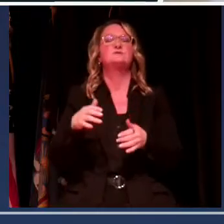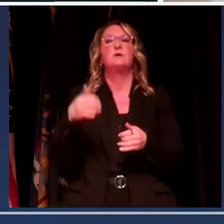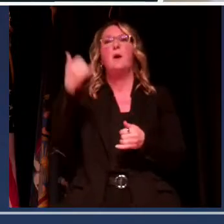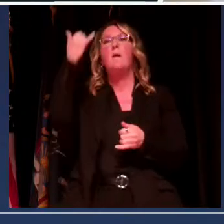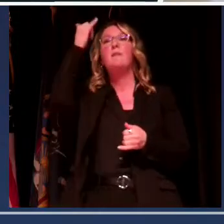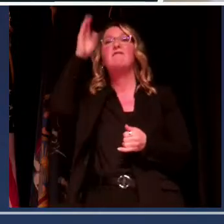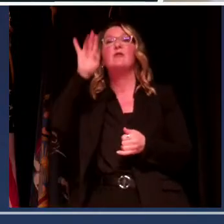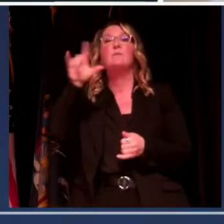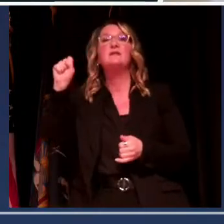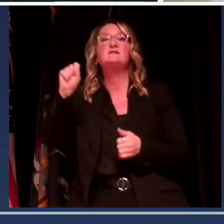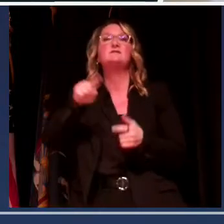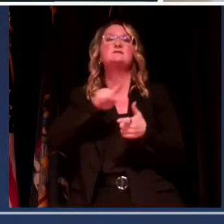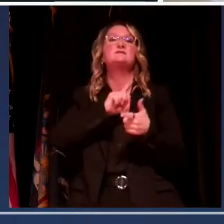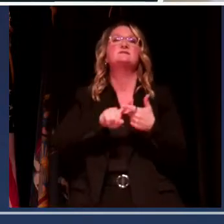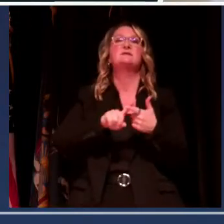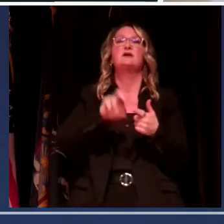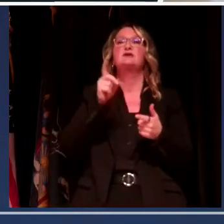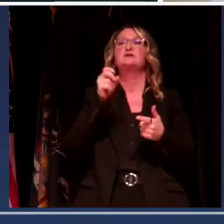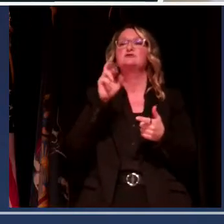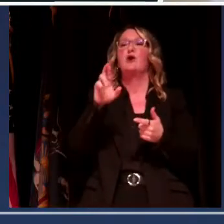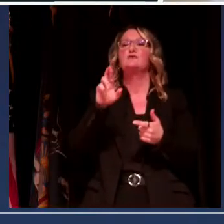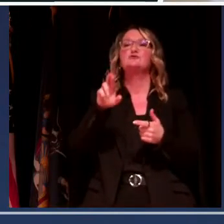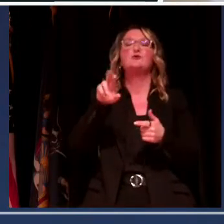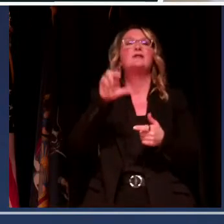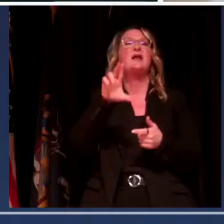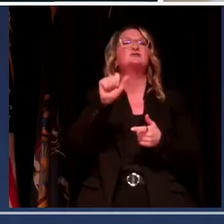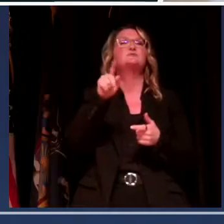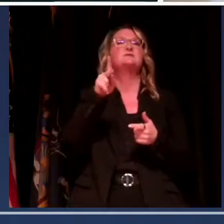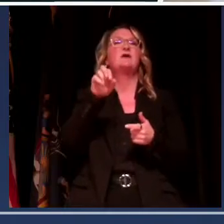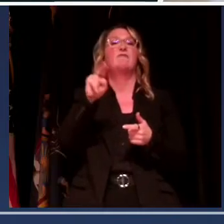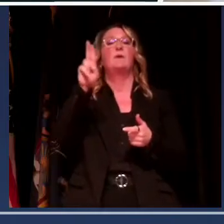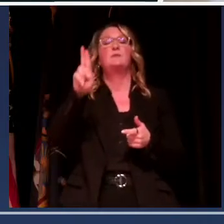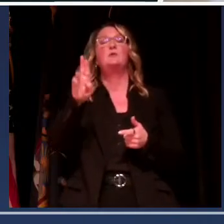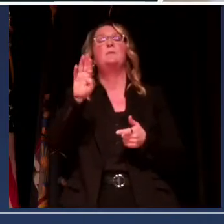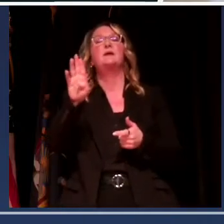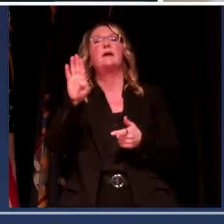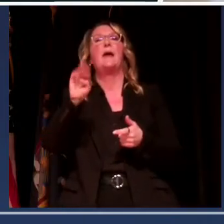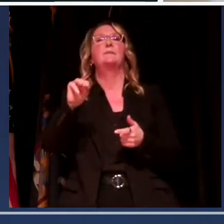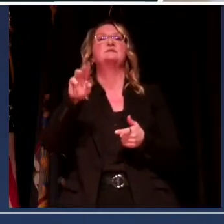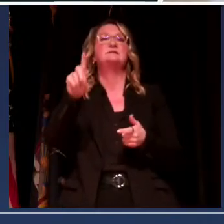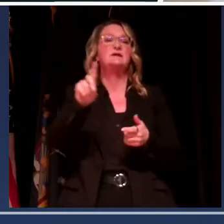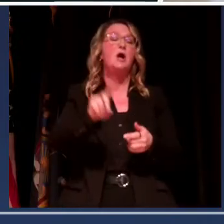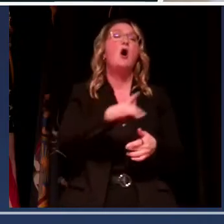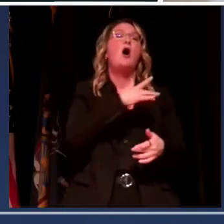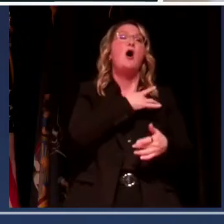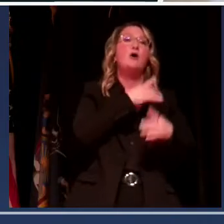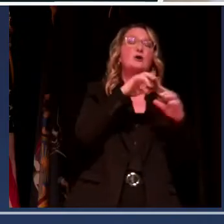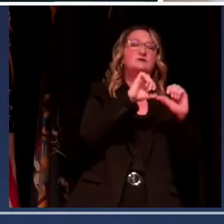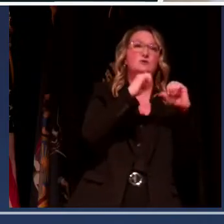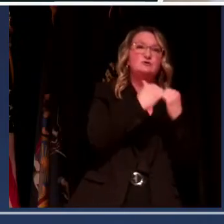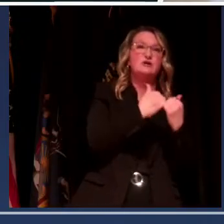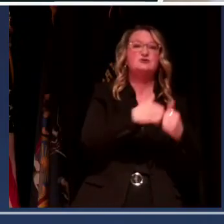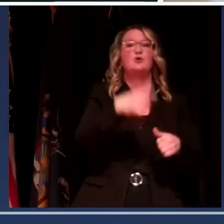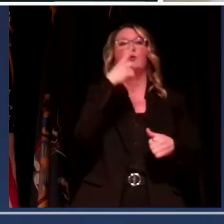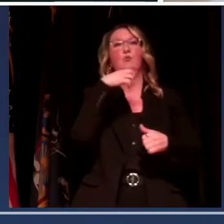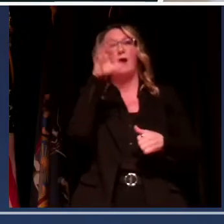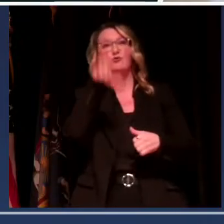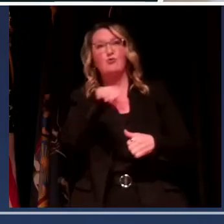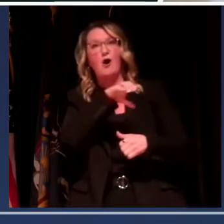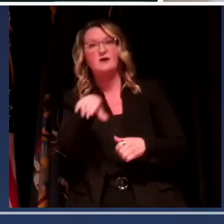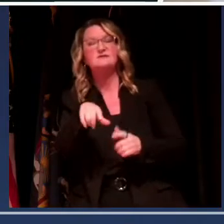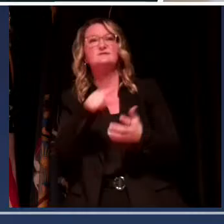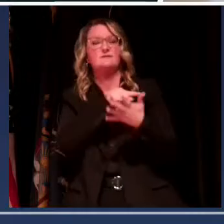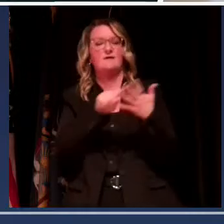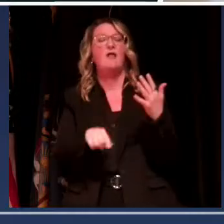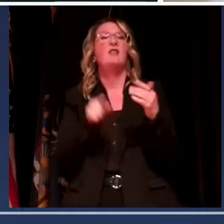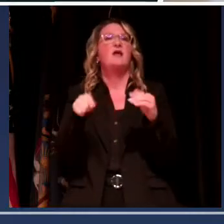Bills, Dr. Les Bisson of UBMD, the American Heart Association, the American Red Cross, and our own health department staff. They